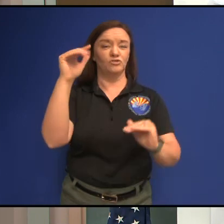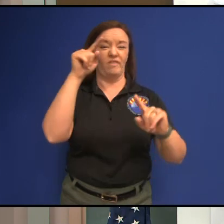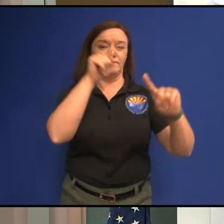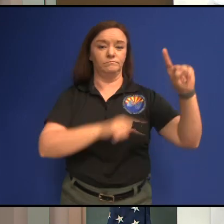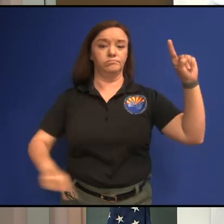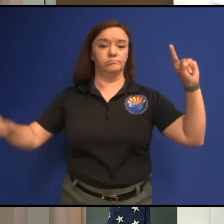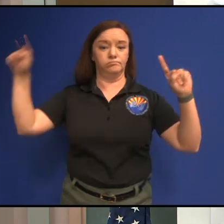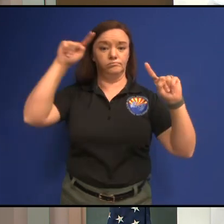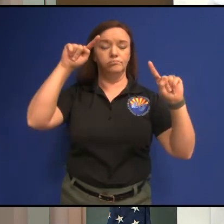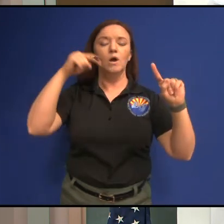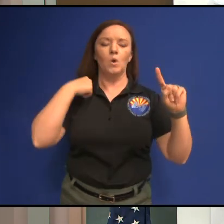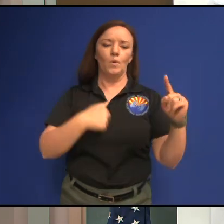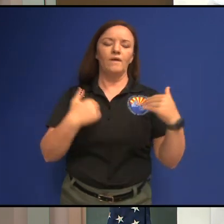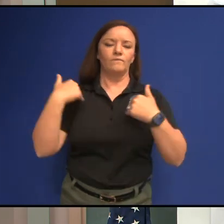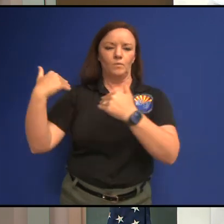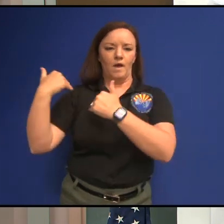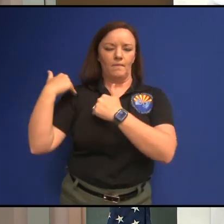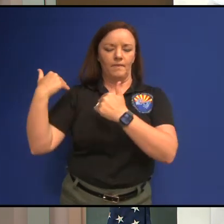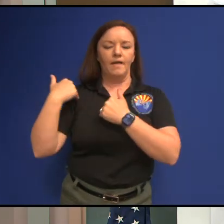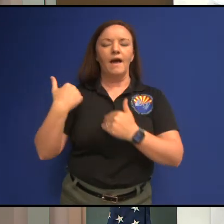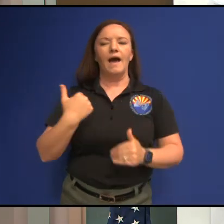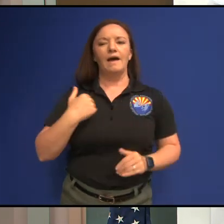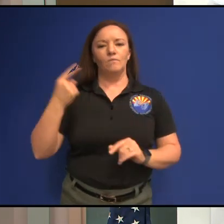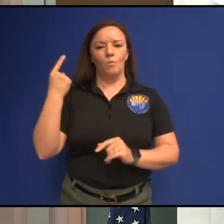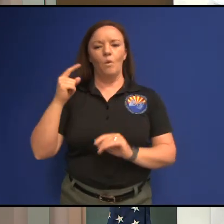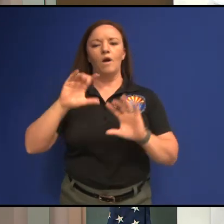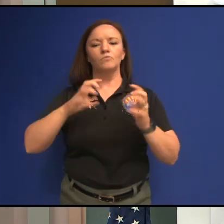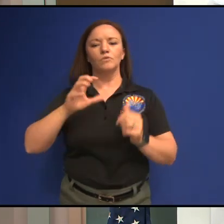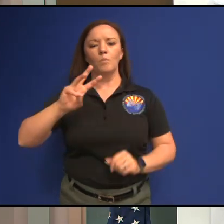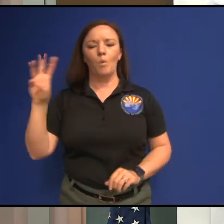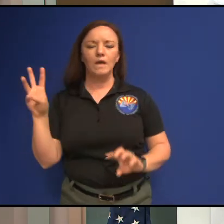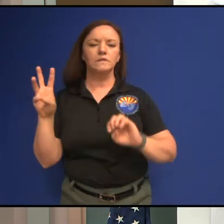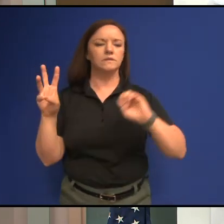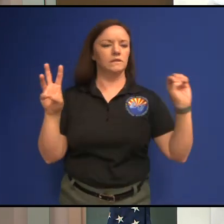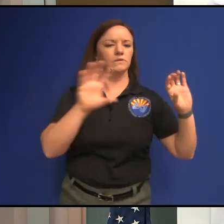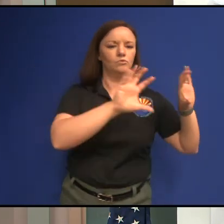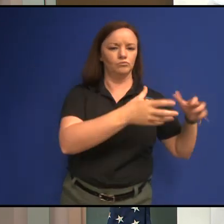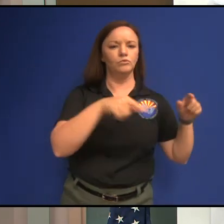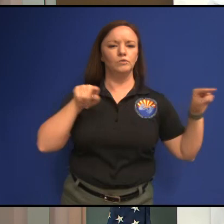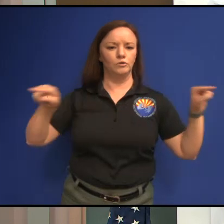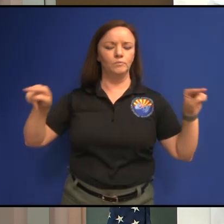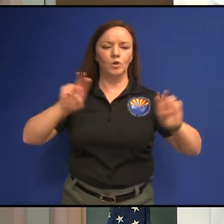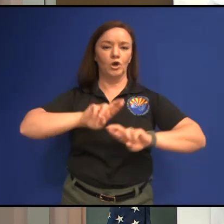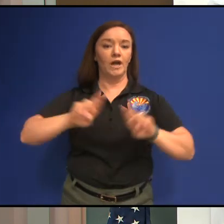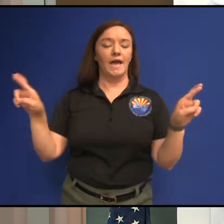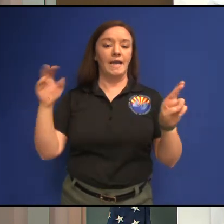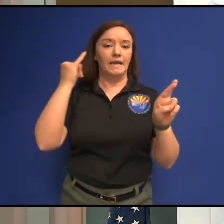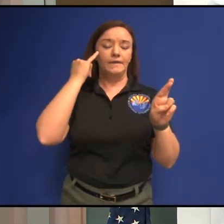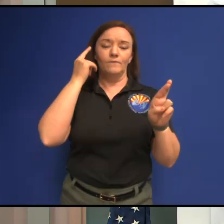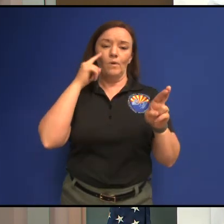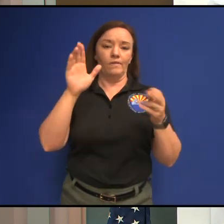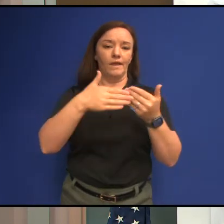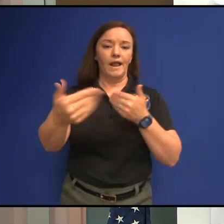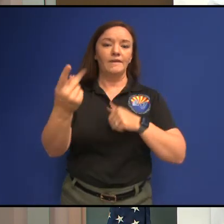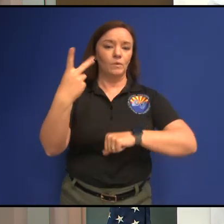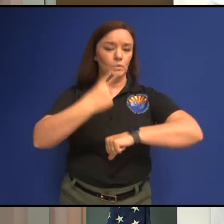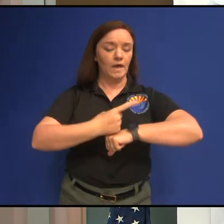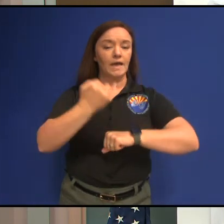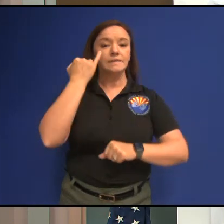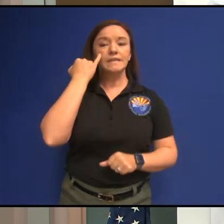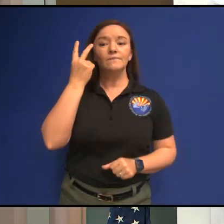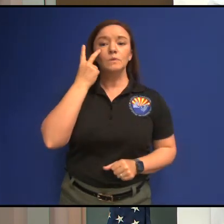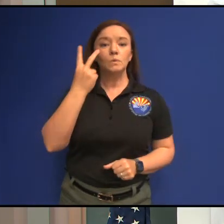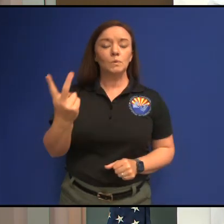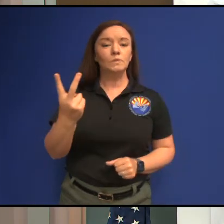east side and a group on the west side to deal with that as we move forward through the next few days. So if you see any new starts out